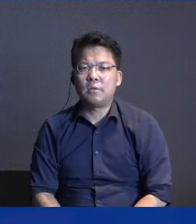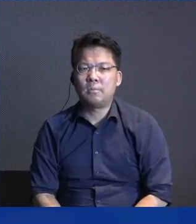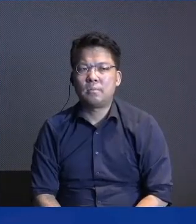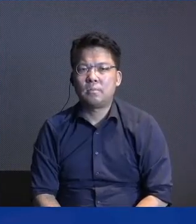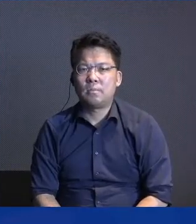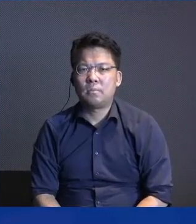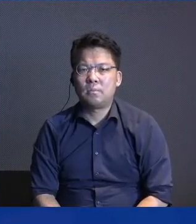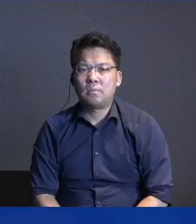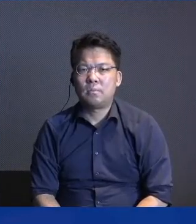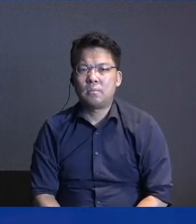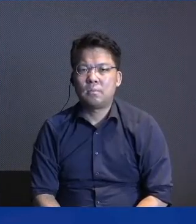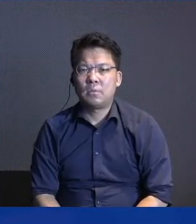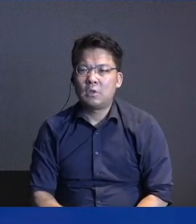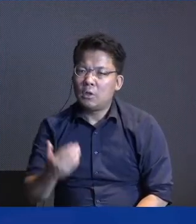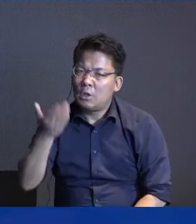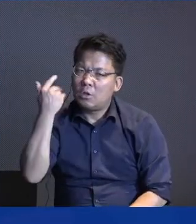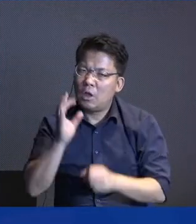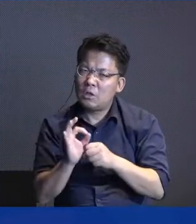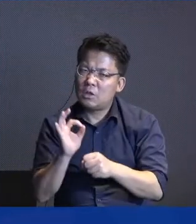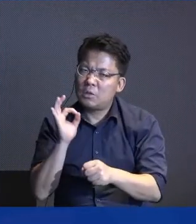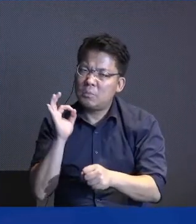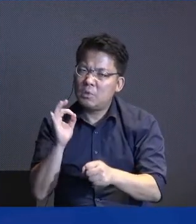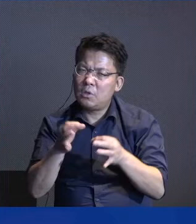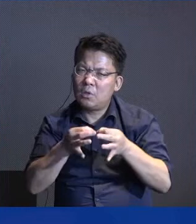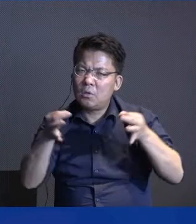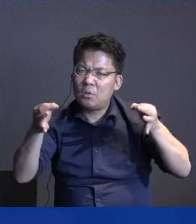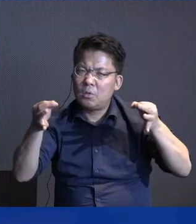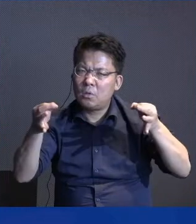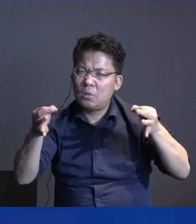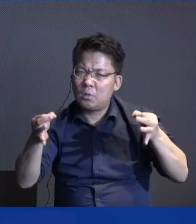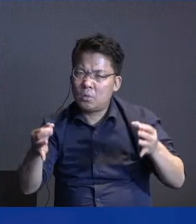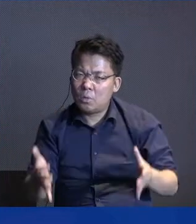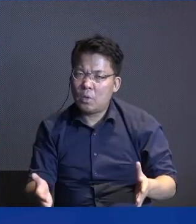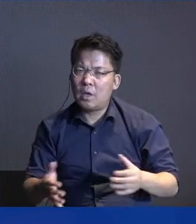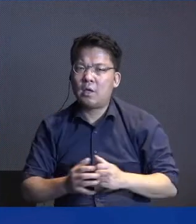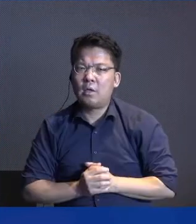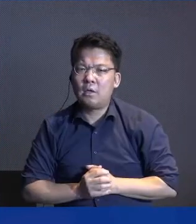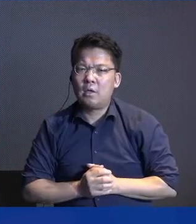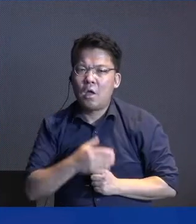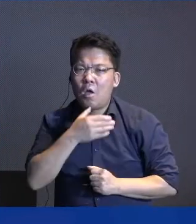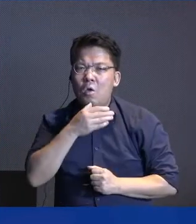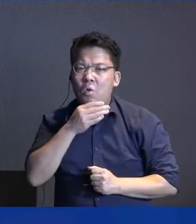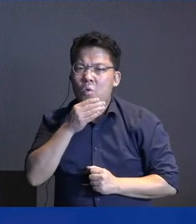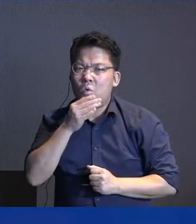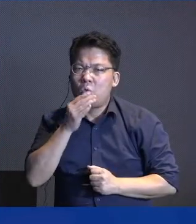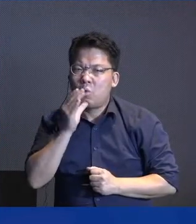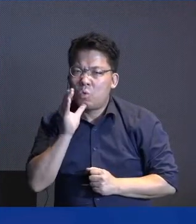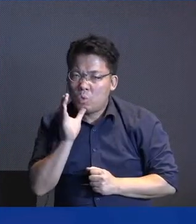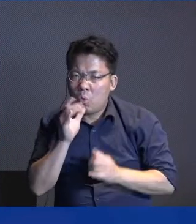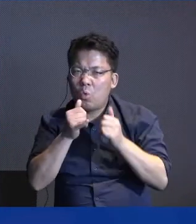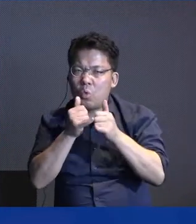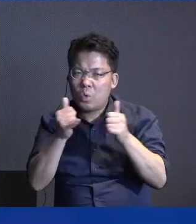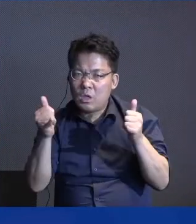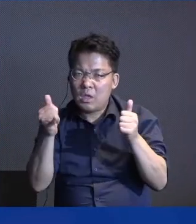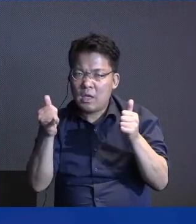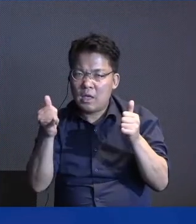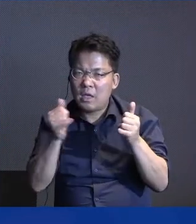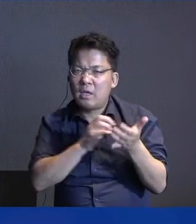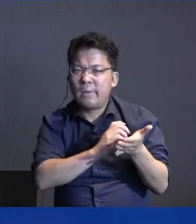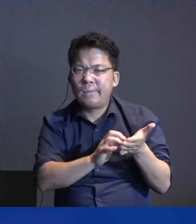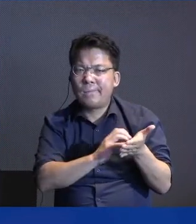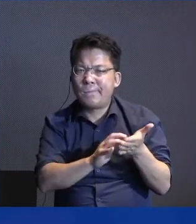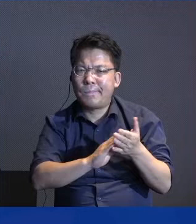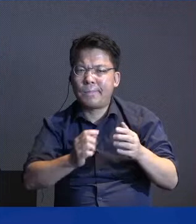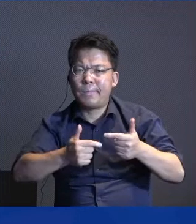over the last 10 years, the number of older people increased. So the number reflects that as well.